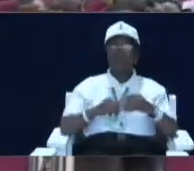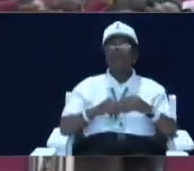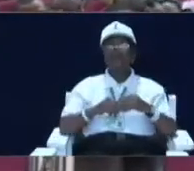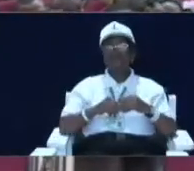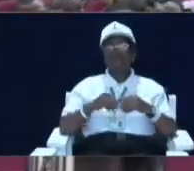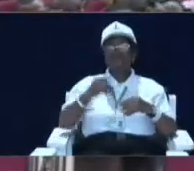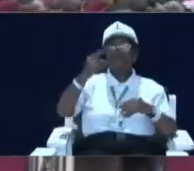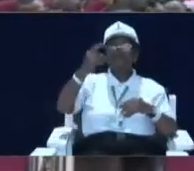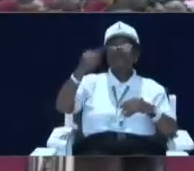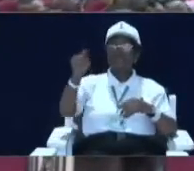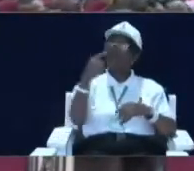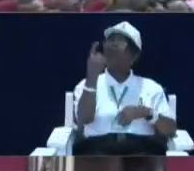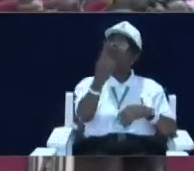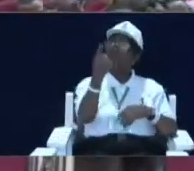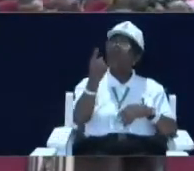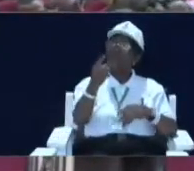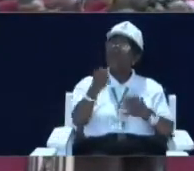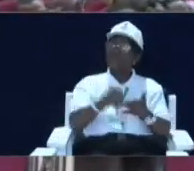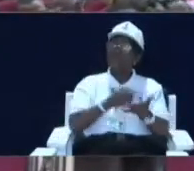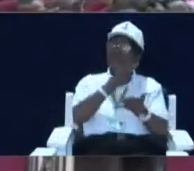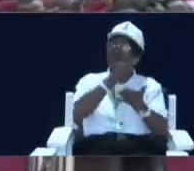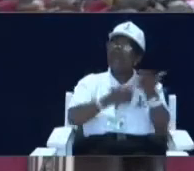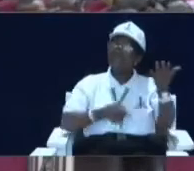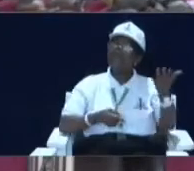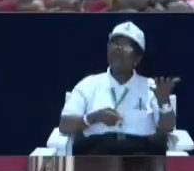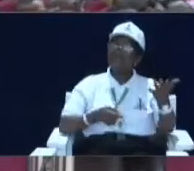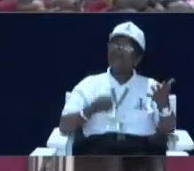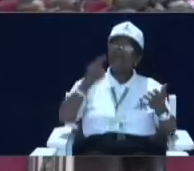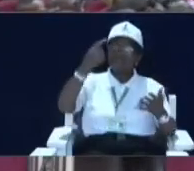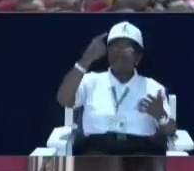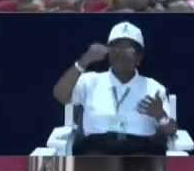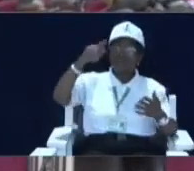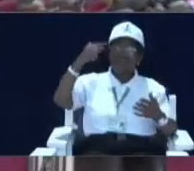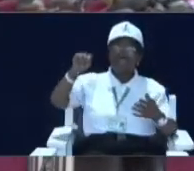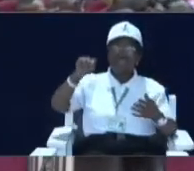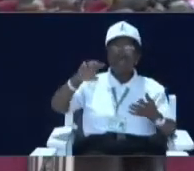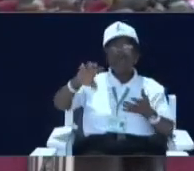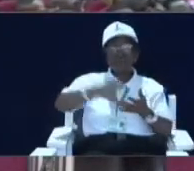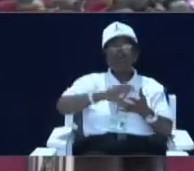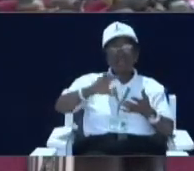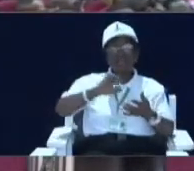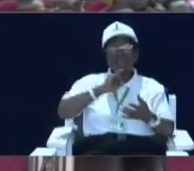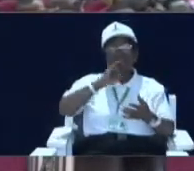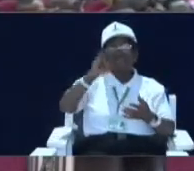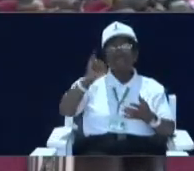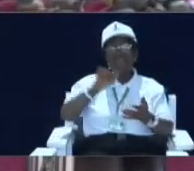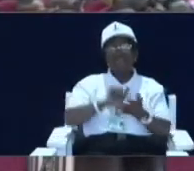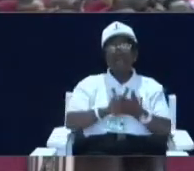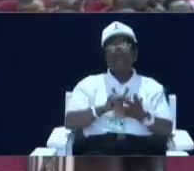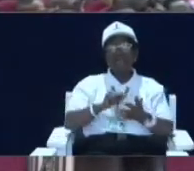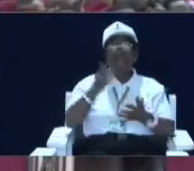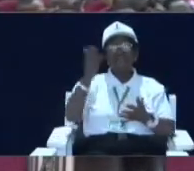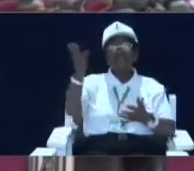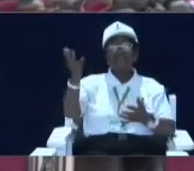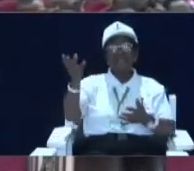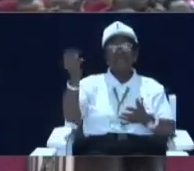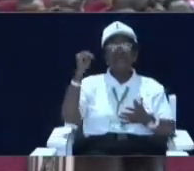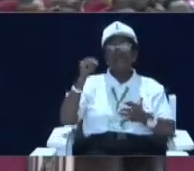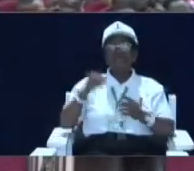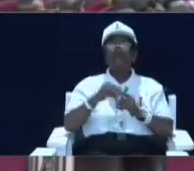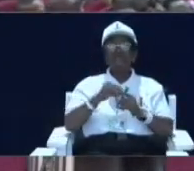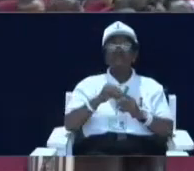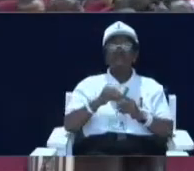The only correction for the choir is that there were too many leaders.